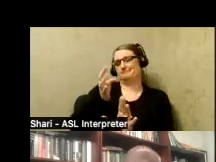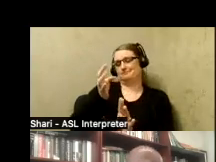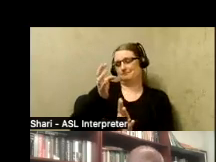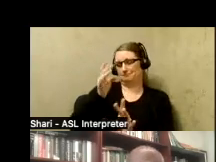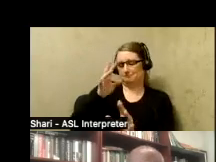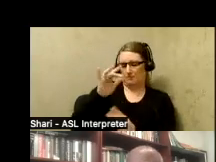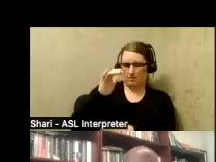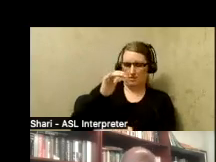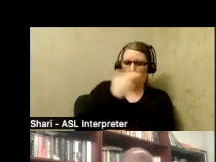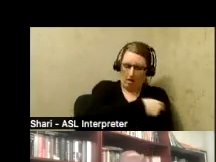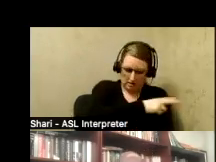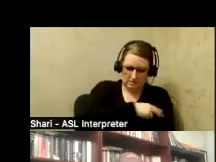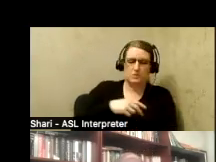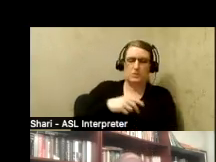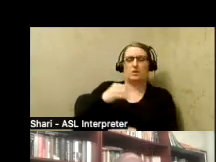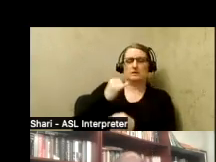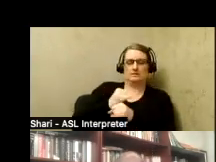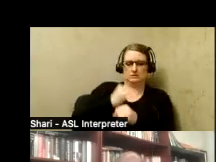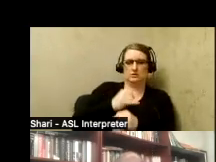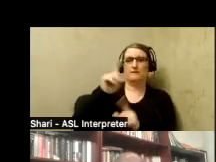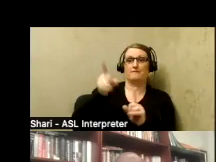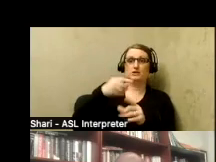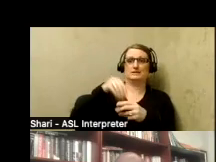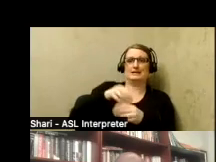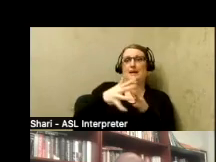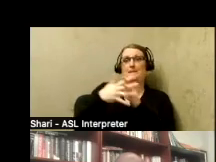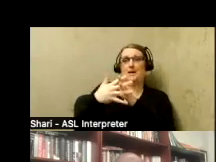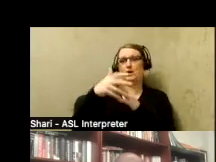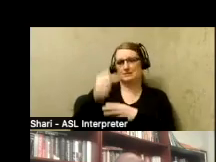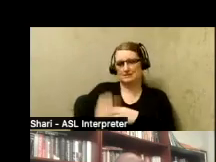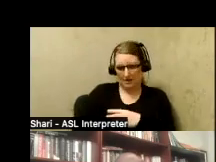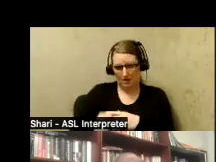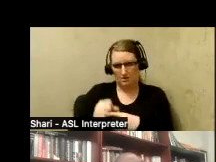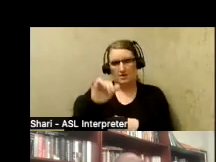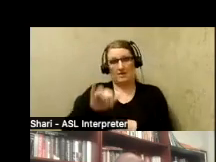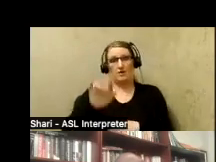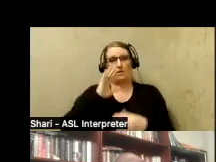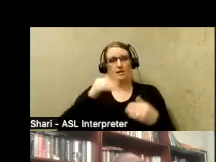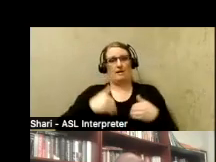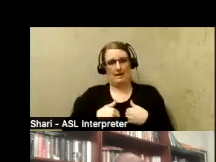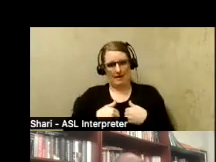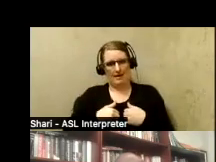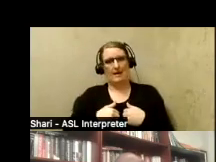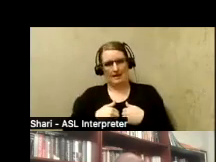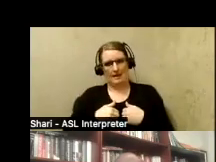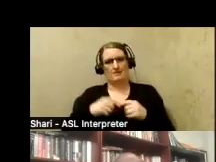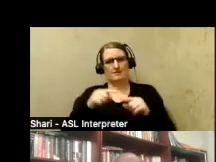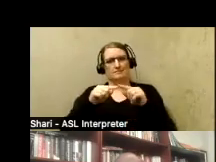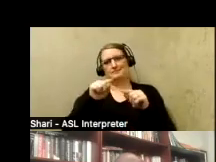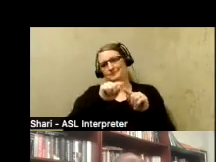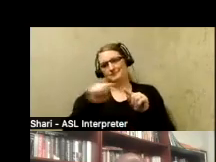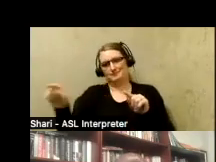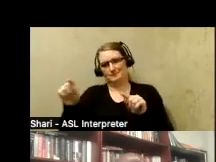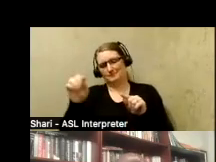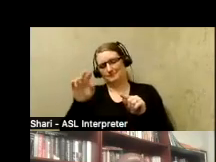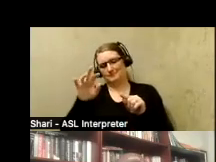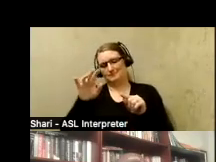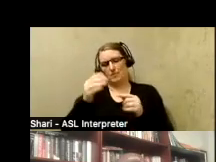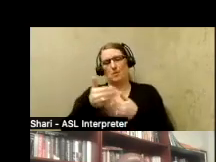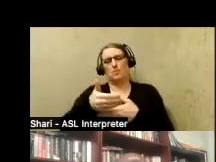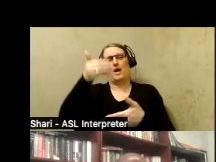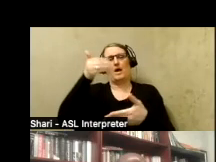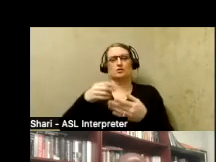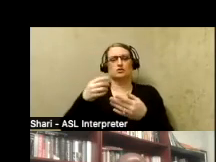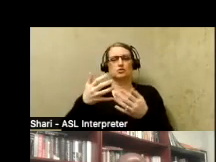one of the first mental hospitals in the American South to have an appreciably racially heterogeneous patient population prior to desegregation